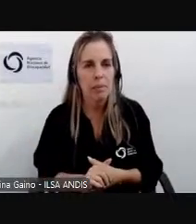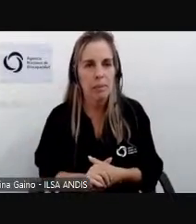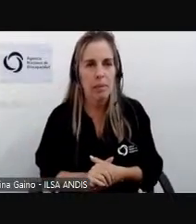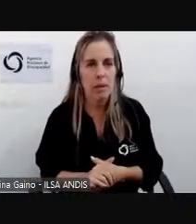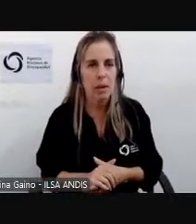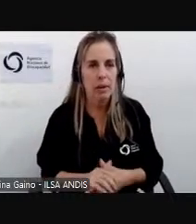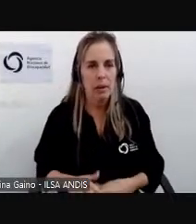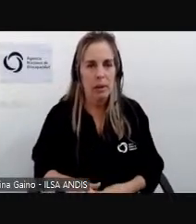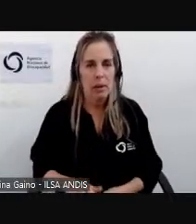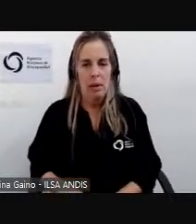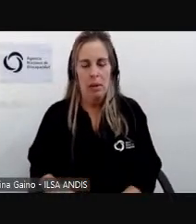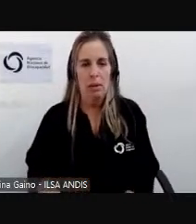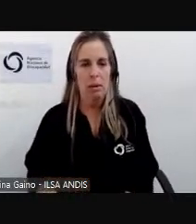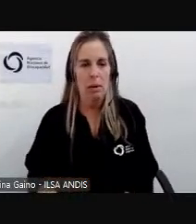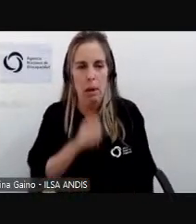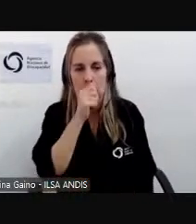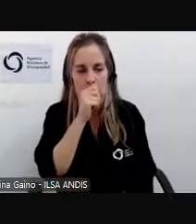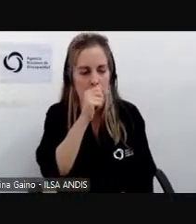chains?